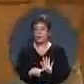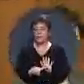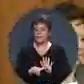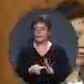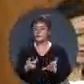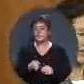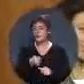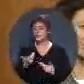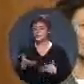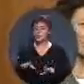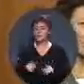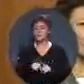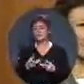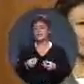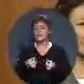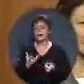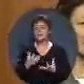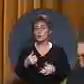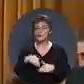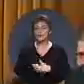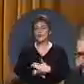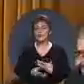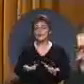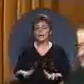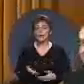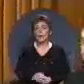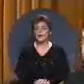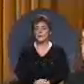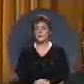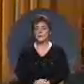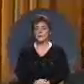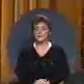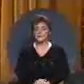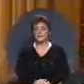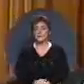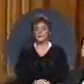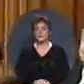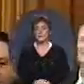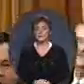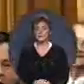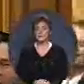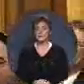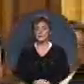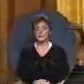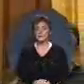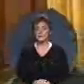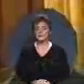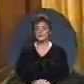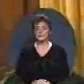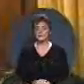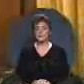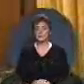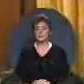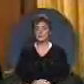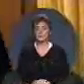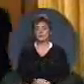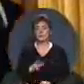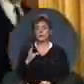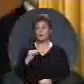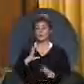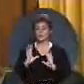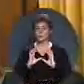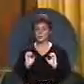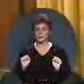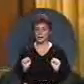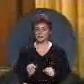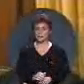The Honourable the Parliamentary Secretary to the Prime Minister. Well, Mr. Speaker, that's called leading with your chin. Because it turns